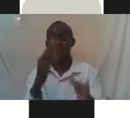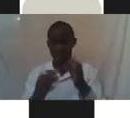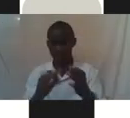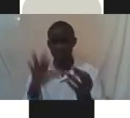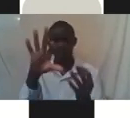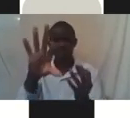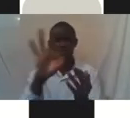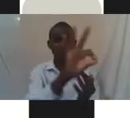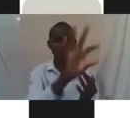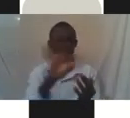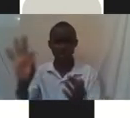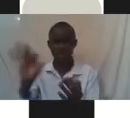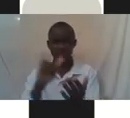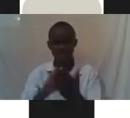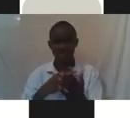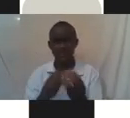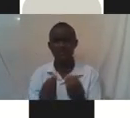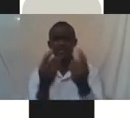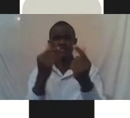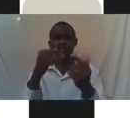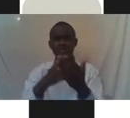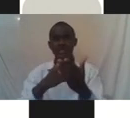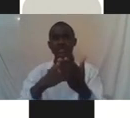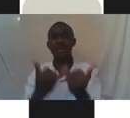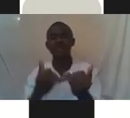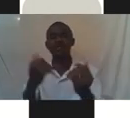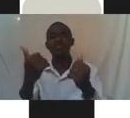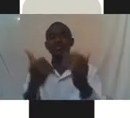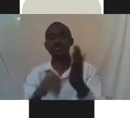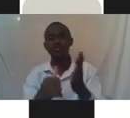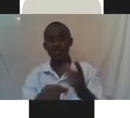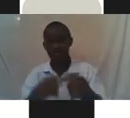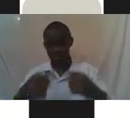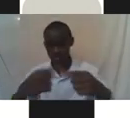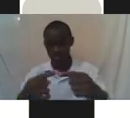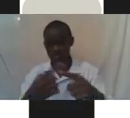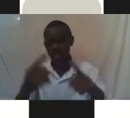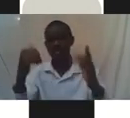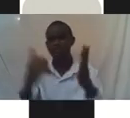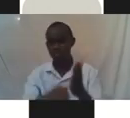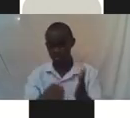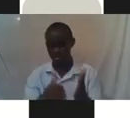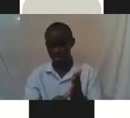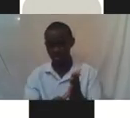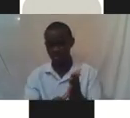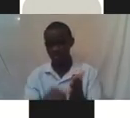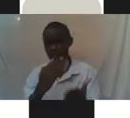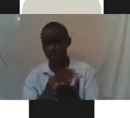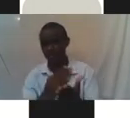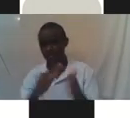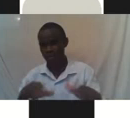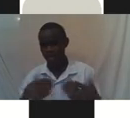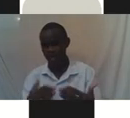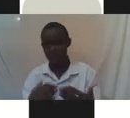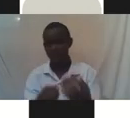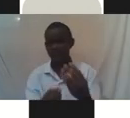and address it, we still have a problem. But the truth of the matter is that the problem is the issue of